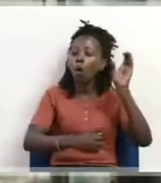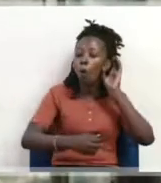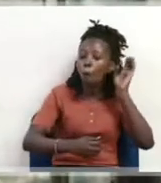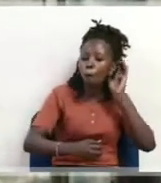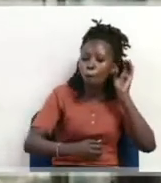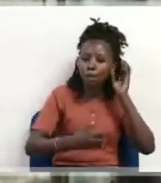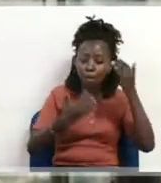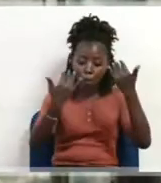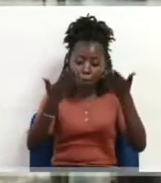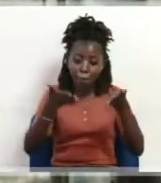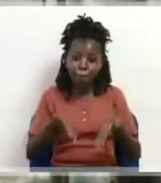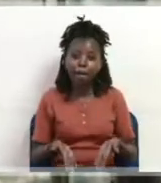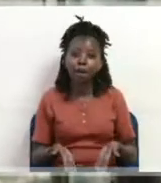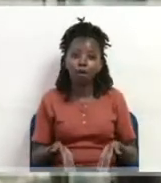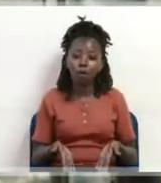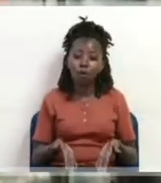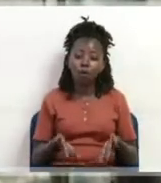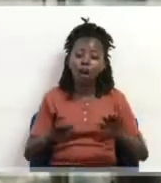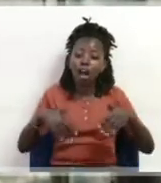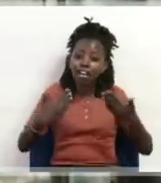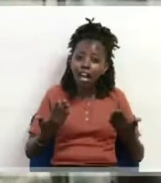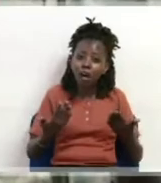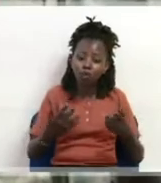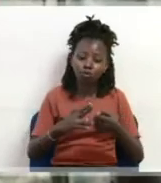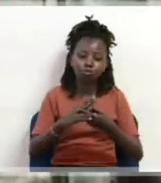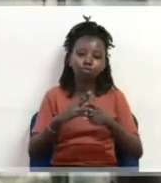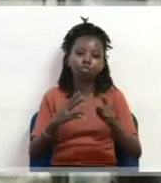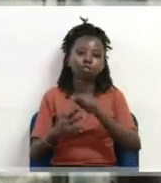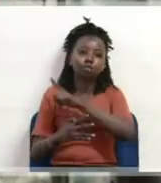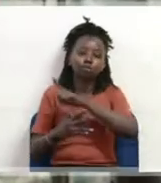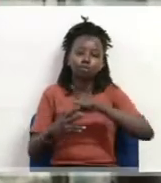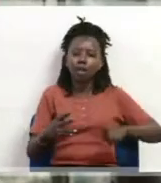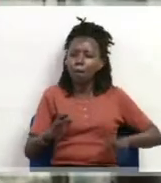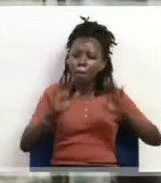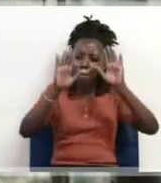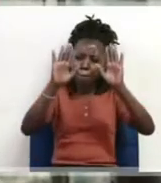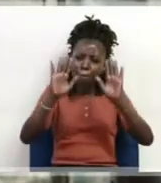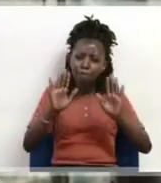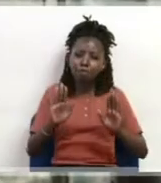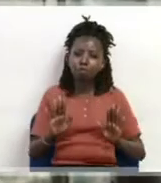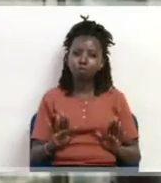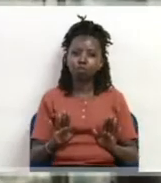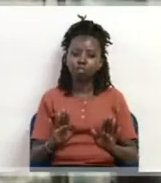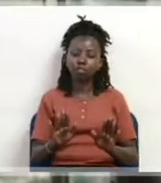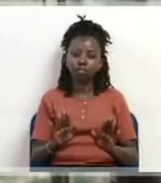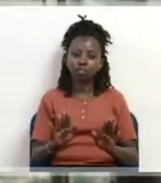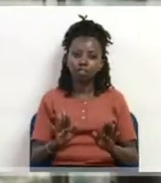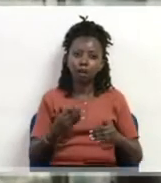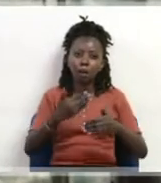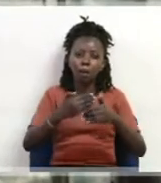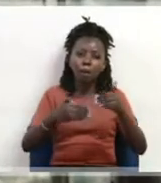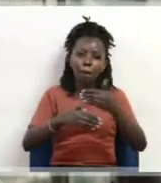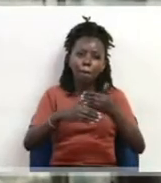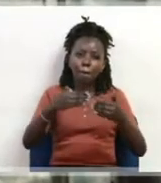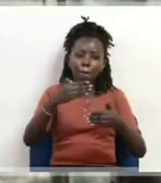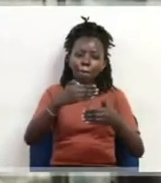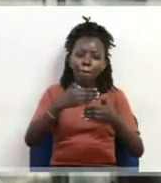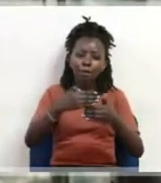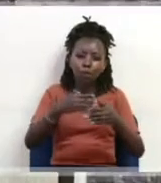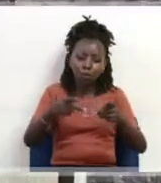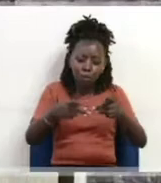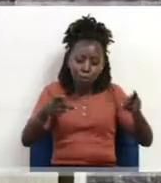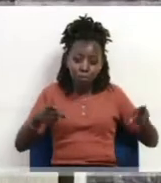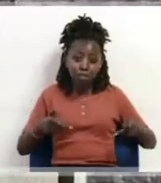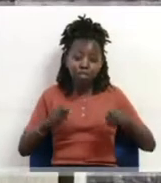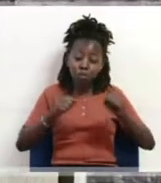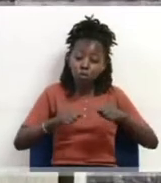but start with an altar. It is critical. Build an altar first. A place you can go for prayer.